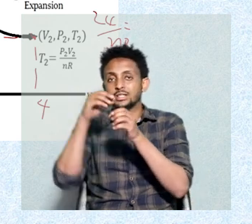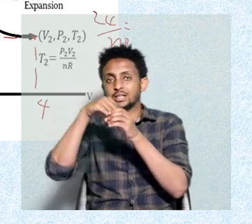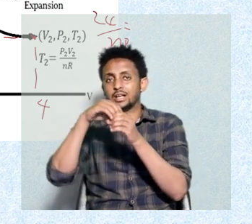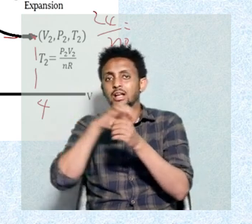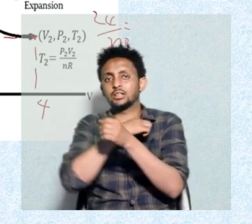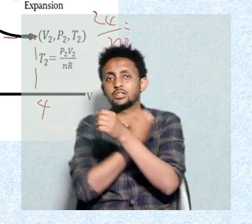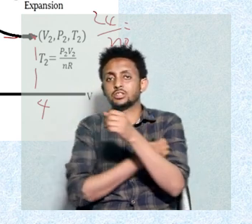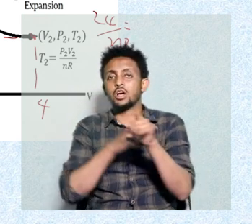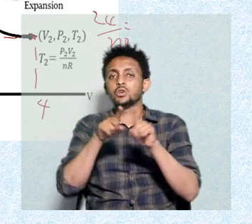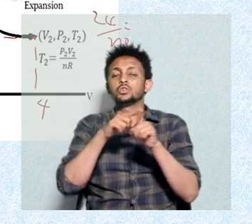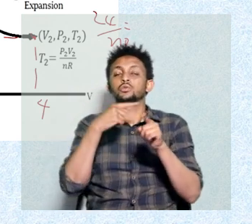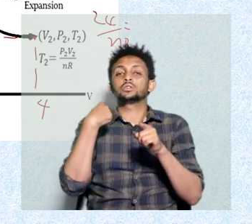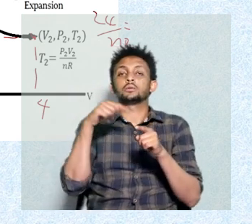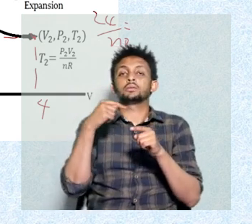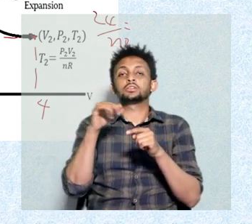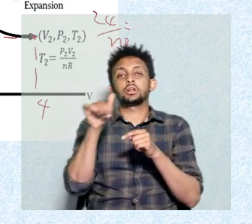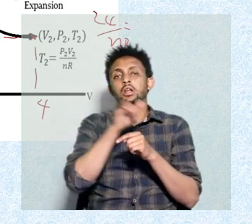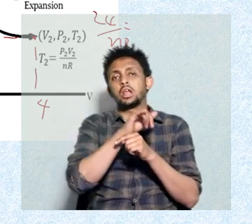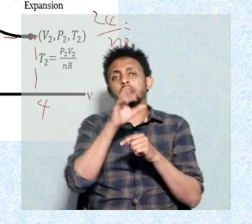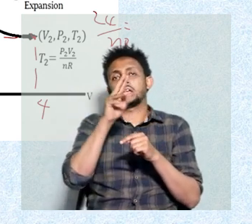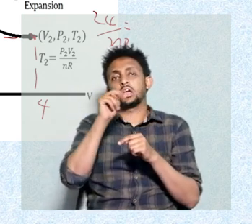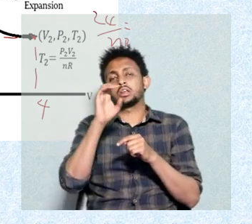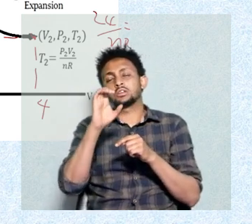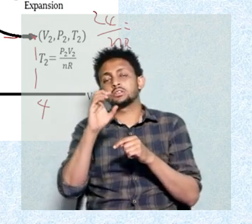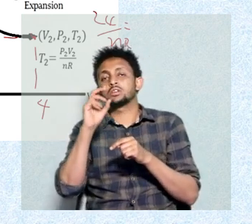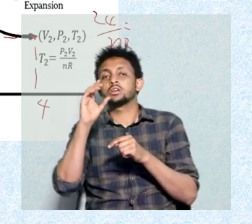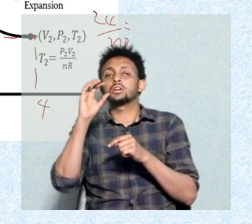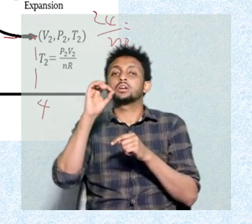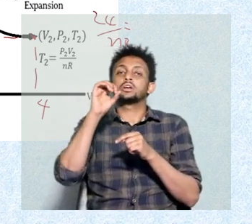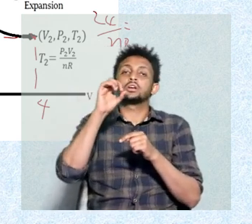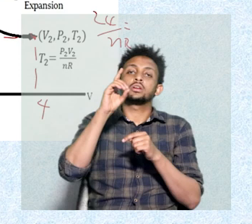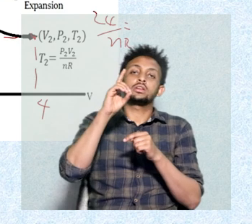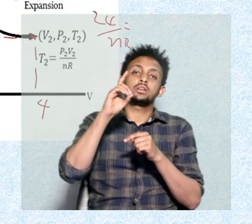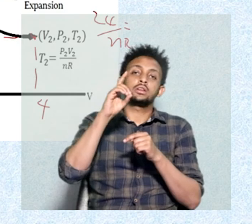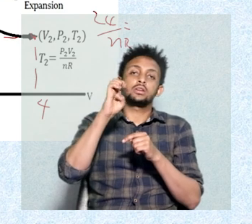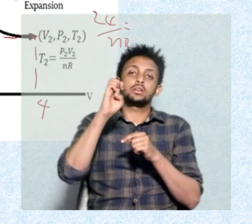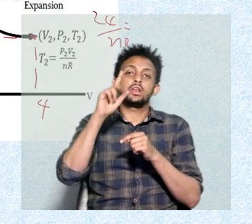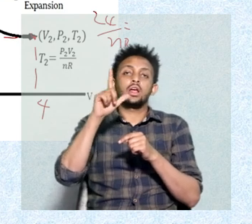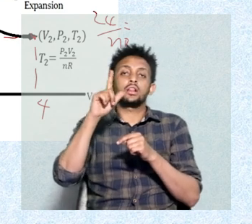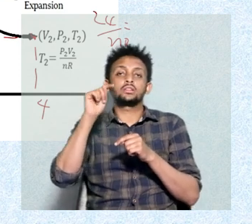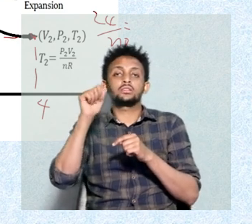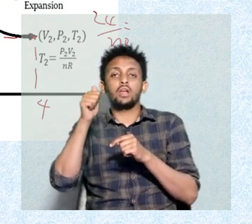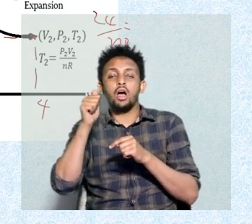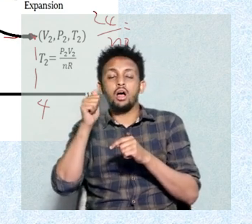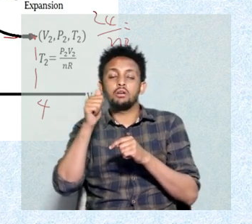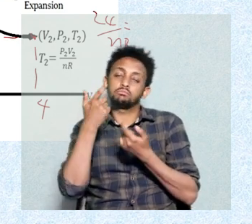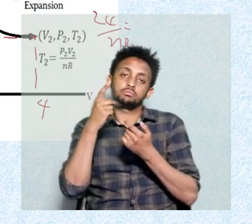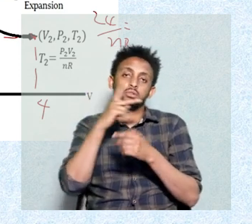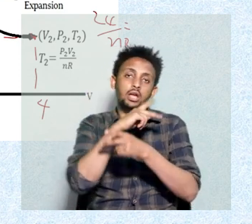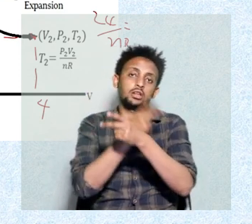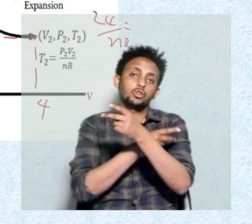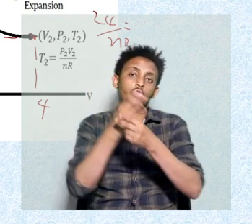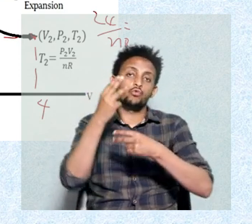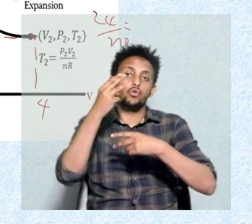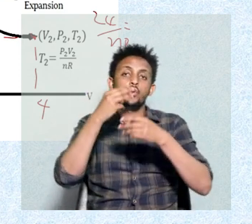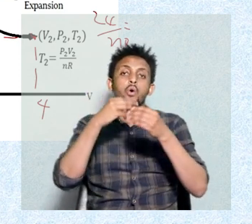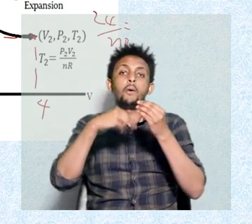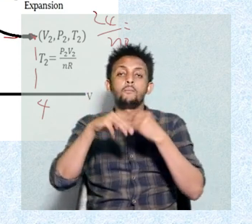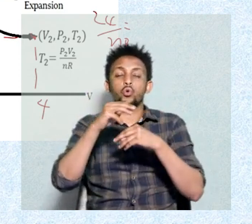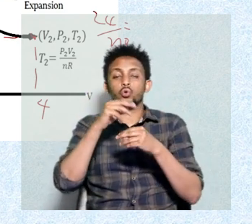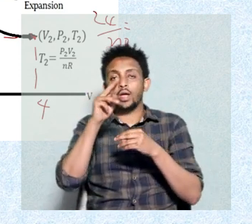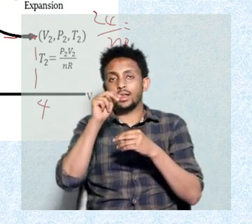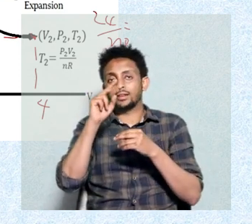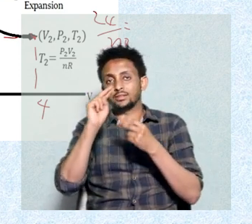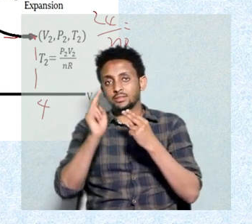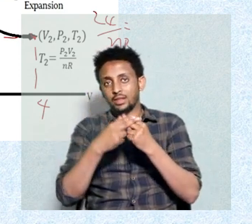internal energy is associated with temperature, like mc delta t. Later we'll try to see under kinetic theory of molecules, n